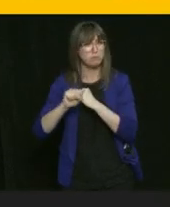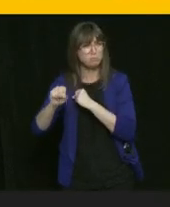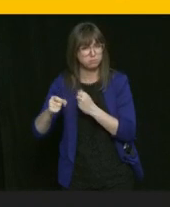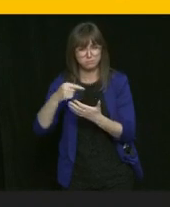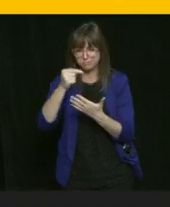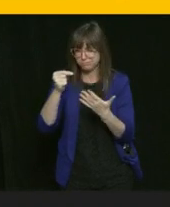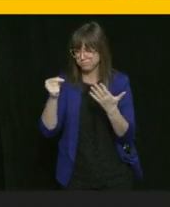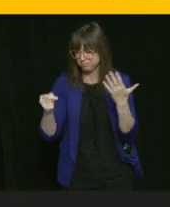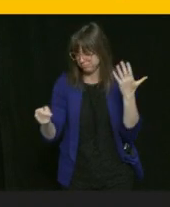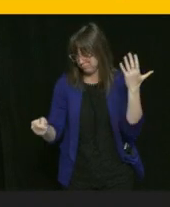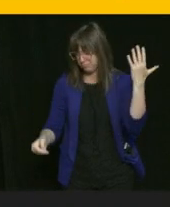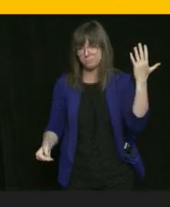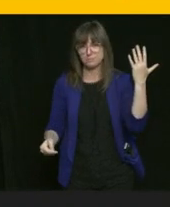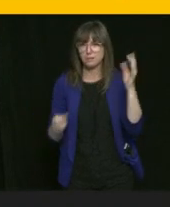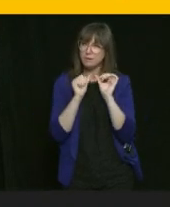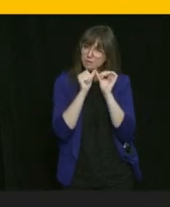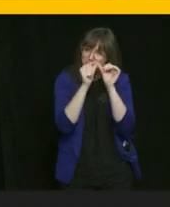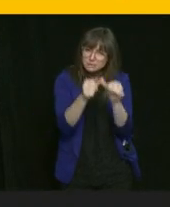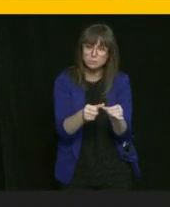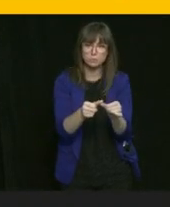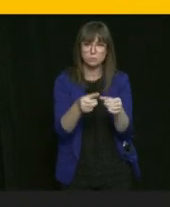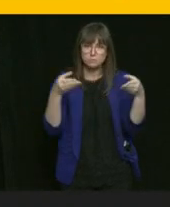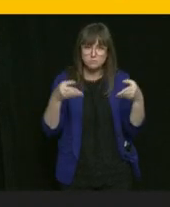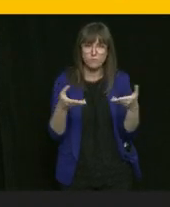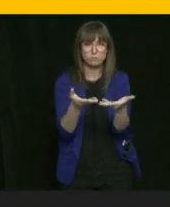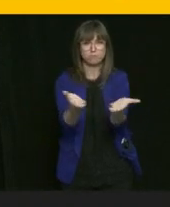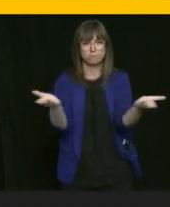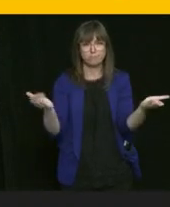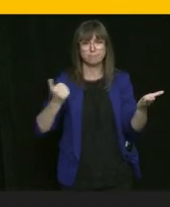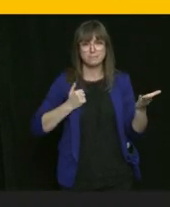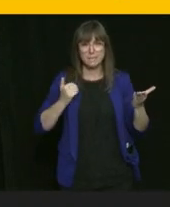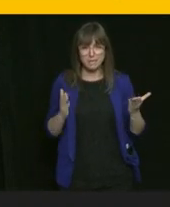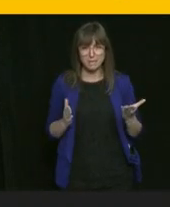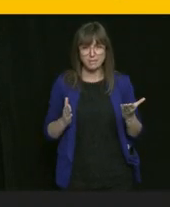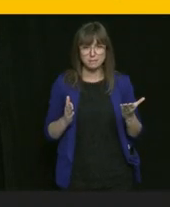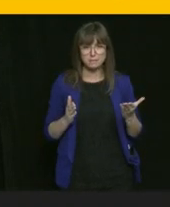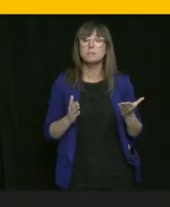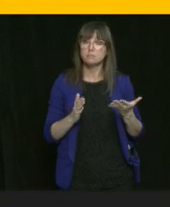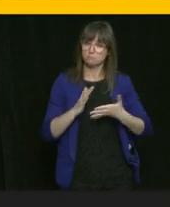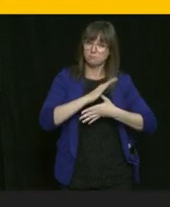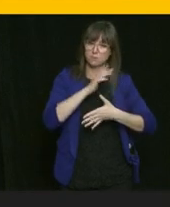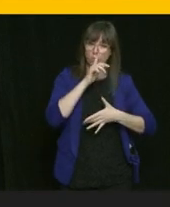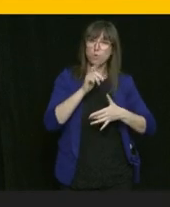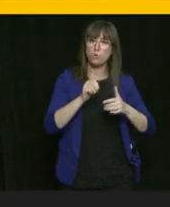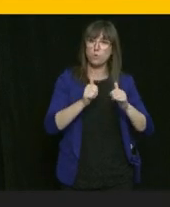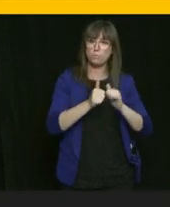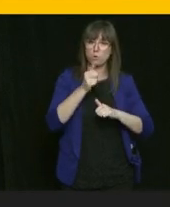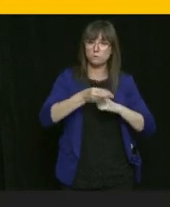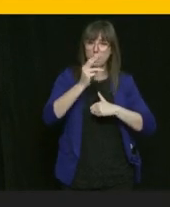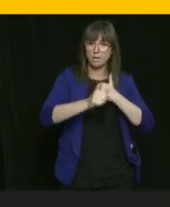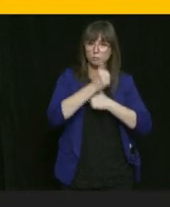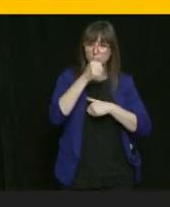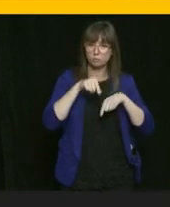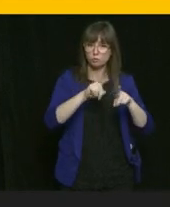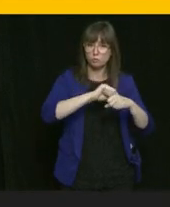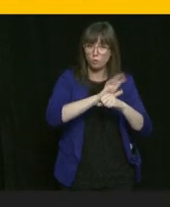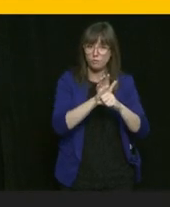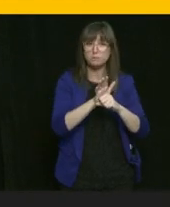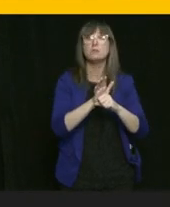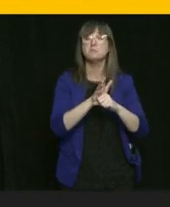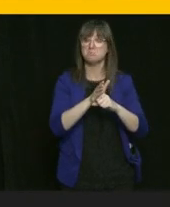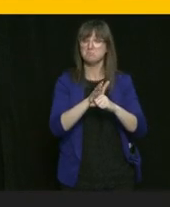We will continue to focus on supporting Canadians, particularly vulnerable Canadians, through this crisis and beyond,